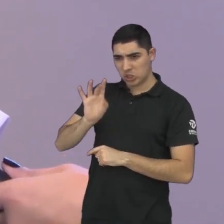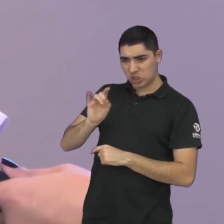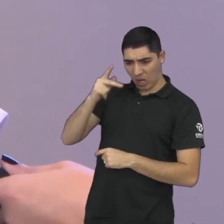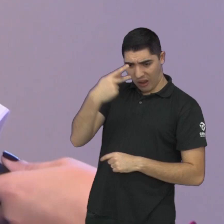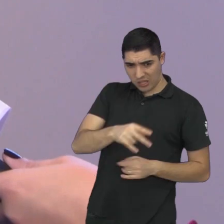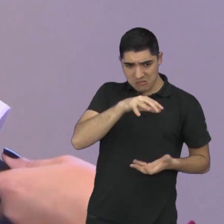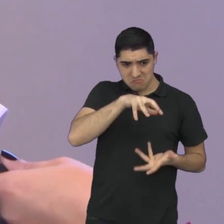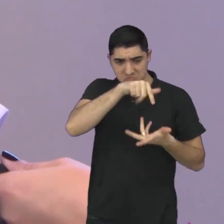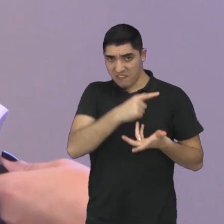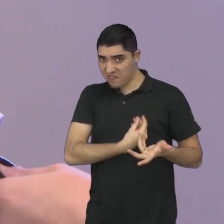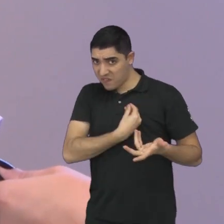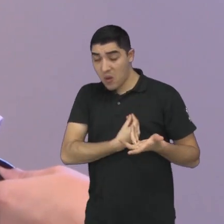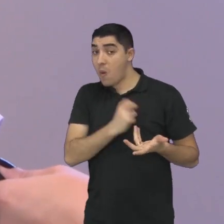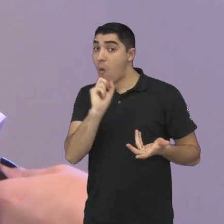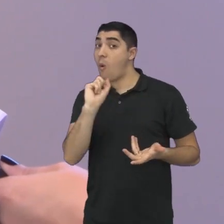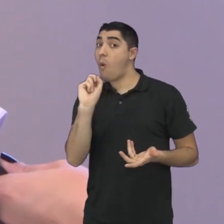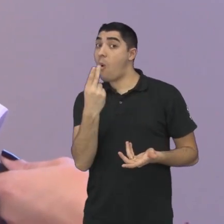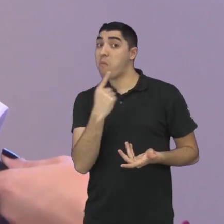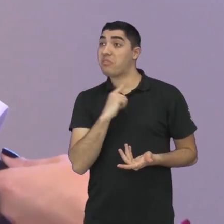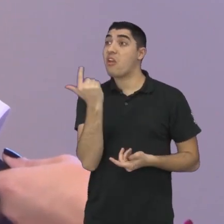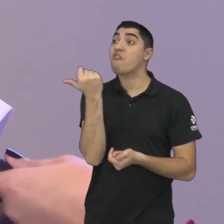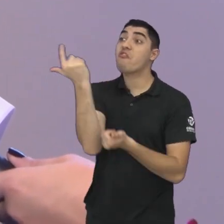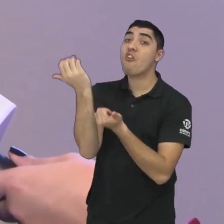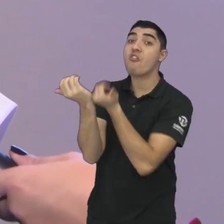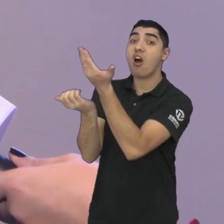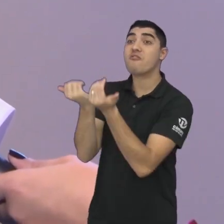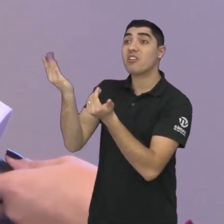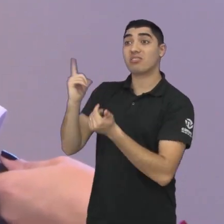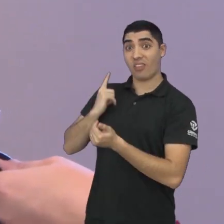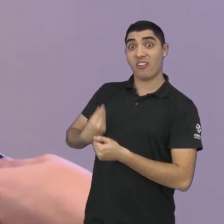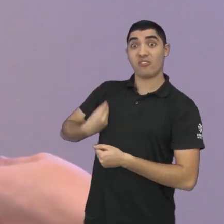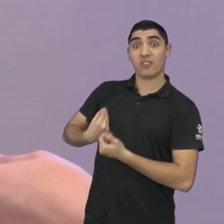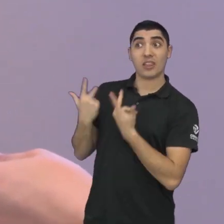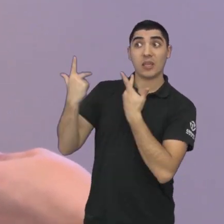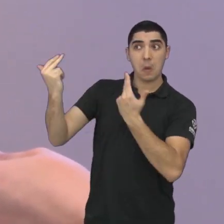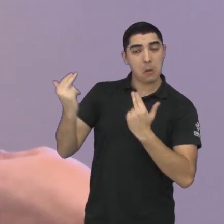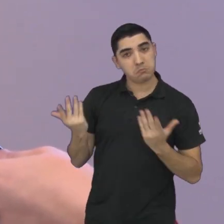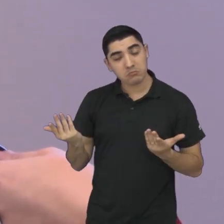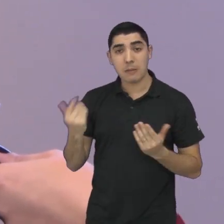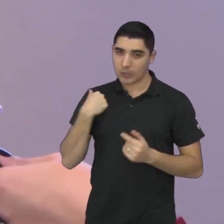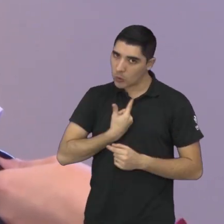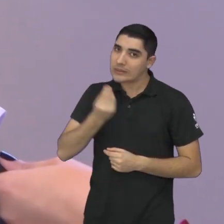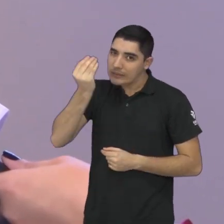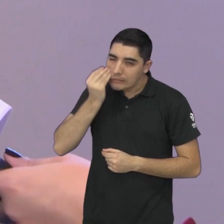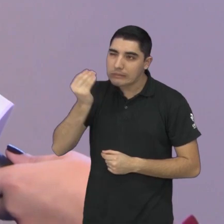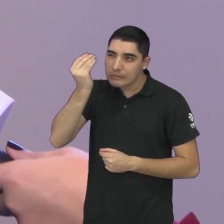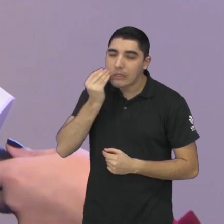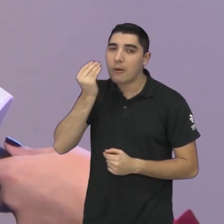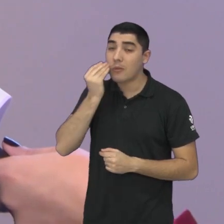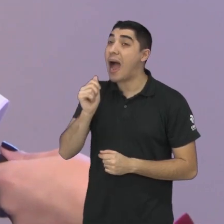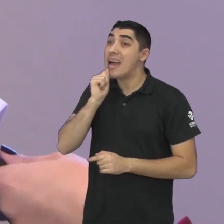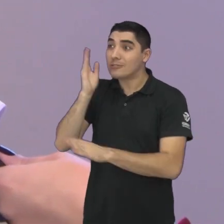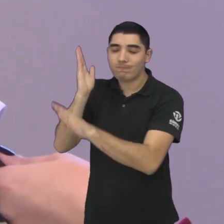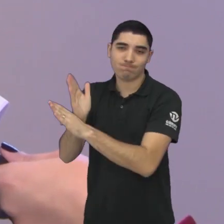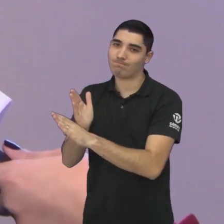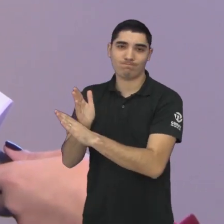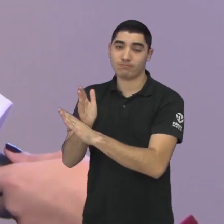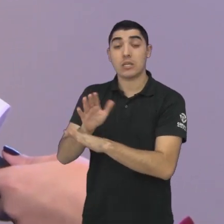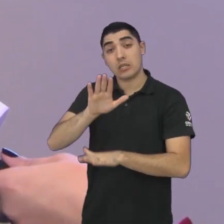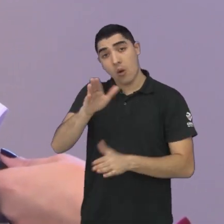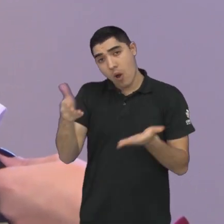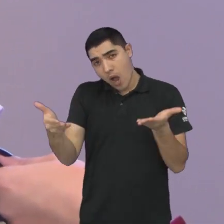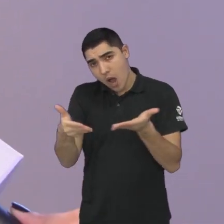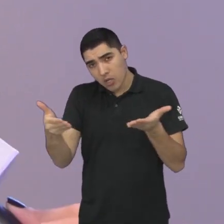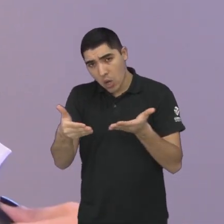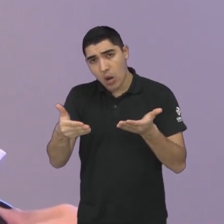the pursuit of answers of are we alone or not. We haven't been able to figure that out yet, but that's